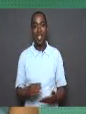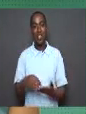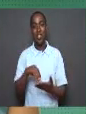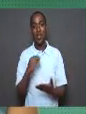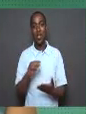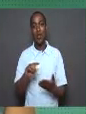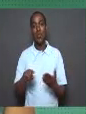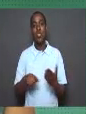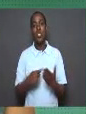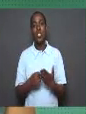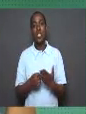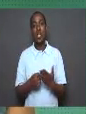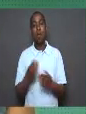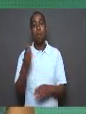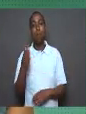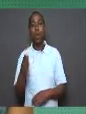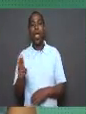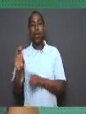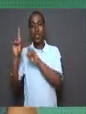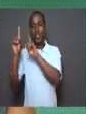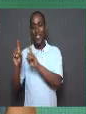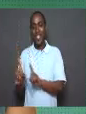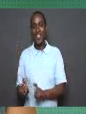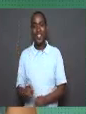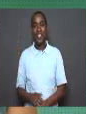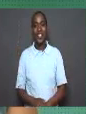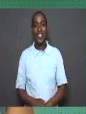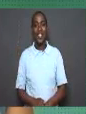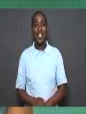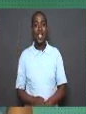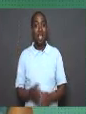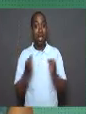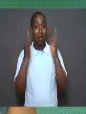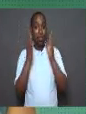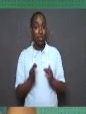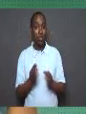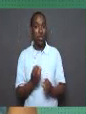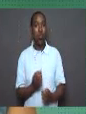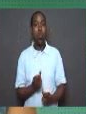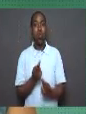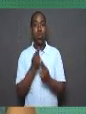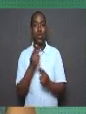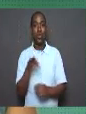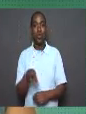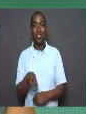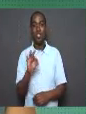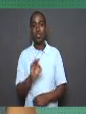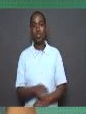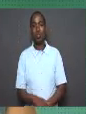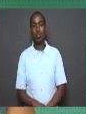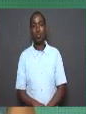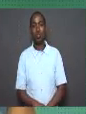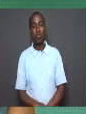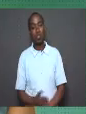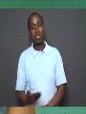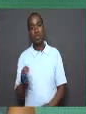Today, we learned about the biuret test, which determines the presence of